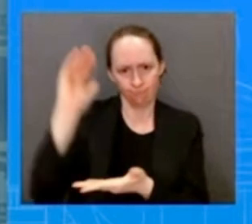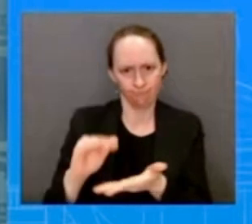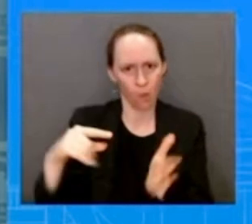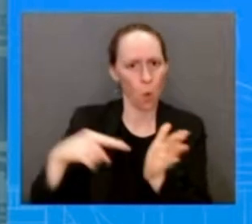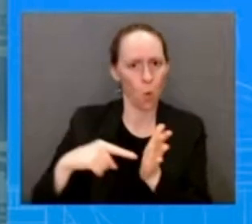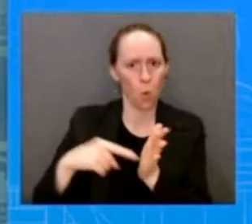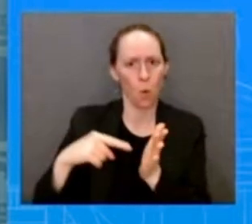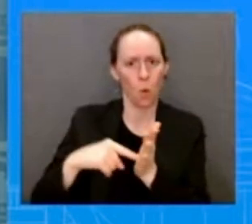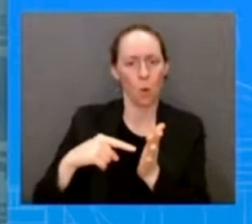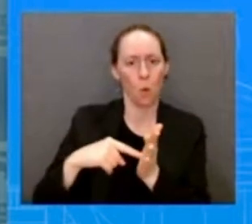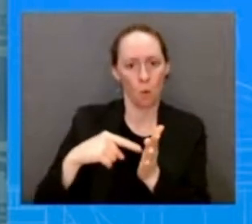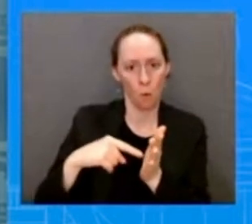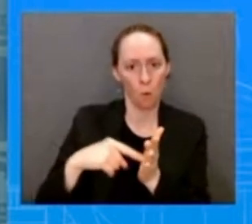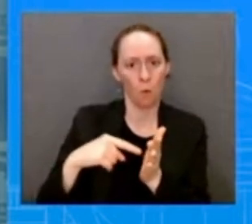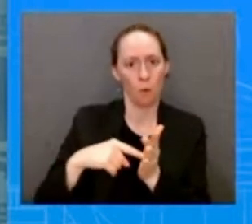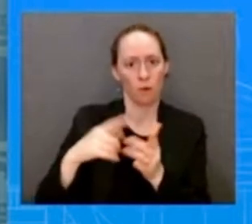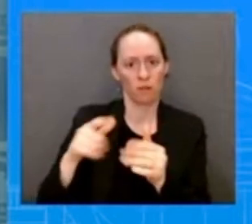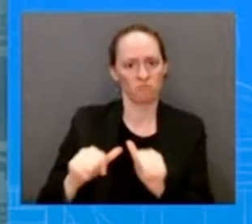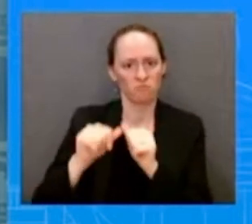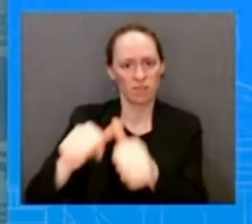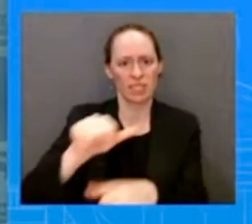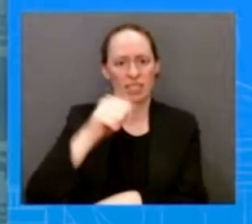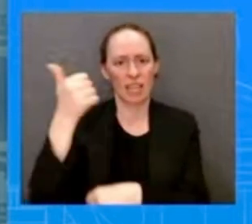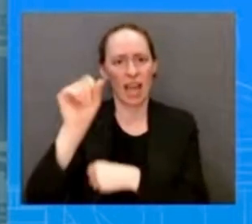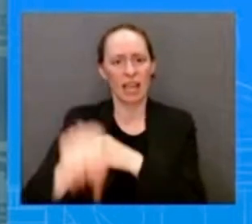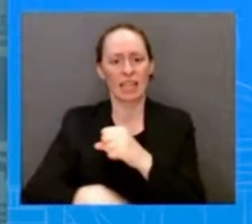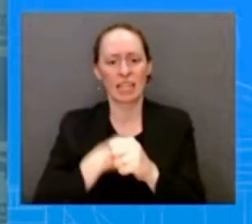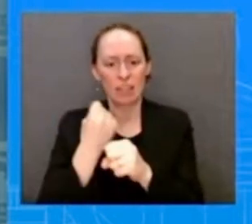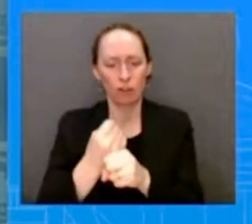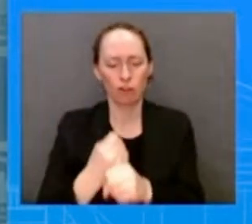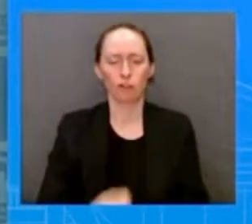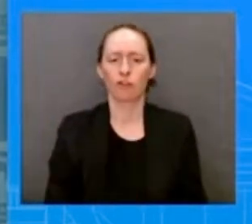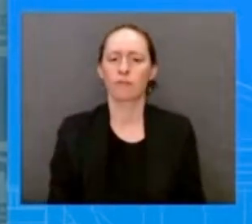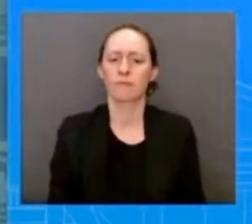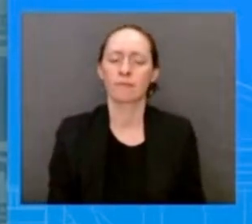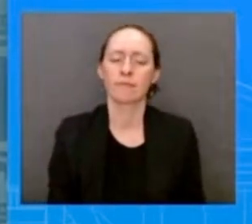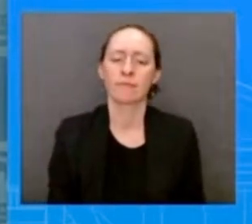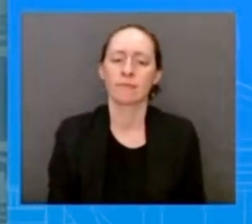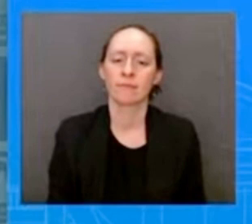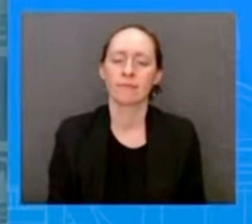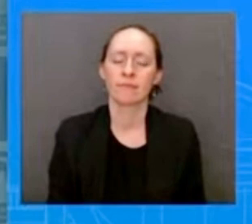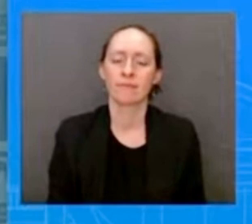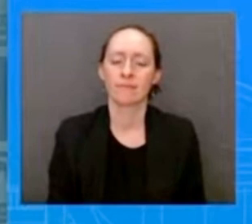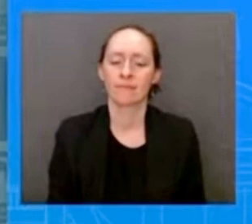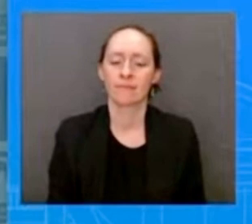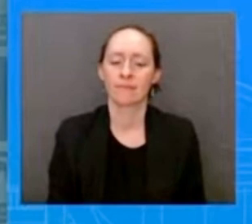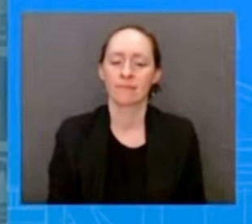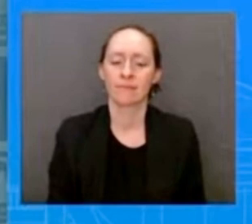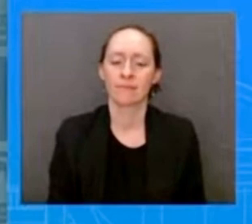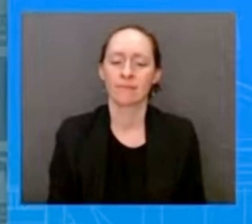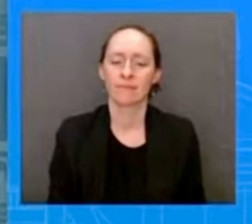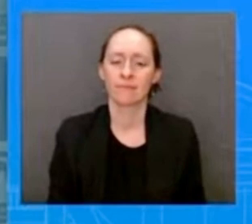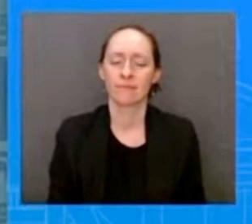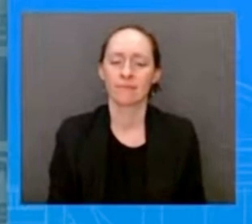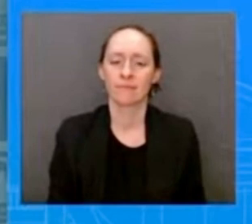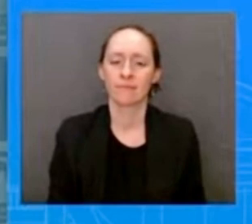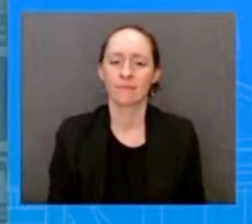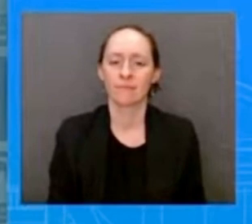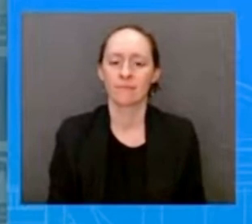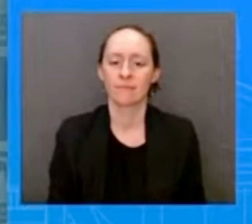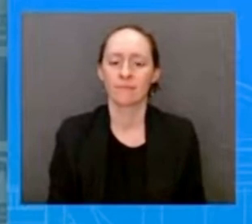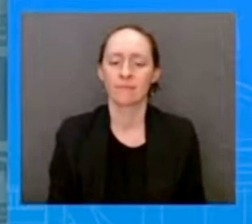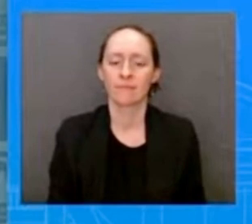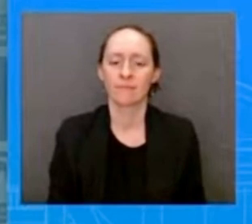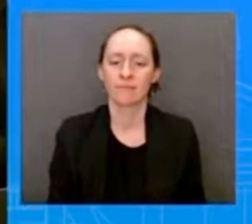have. Okay. On student loan forgiveness, you mentioned to Peter that your message to borrowers right now would be that you have their back. But if you're